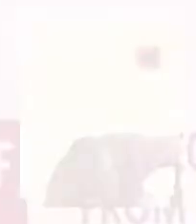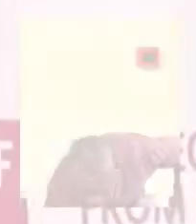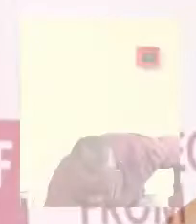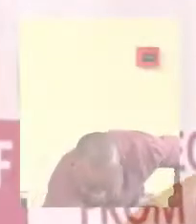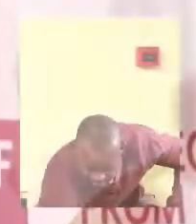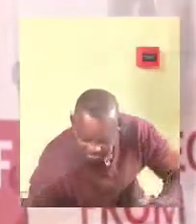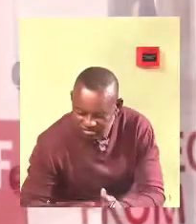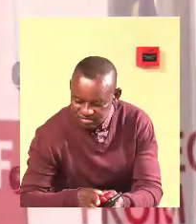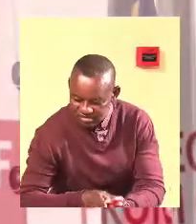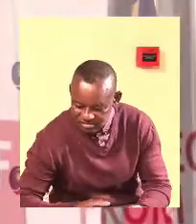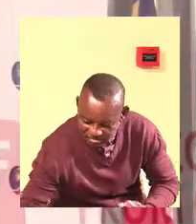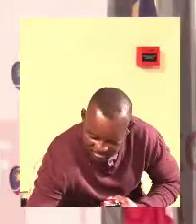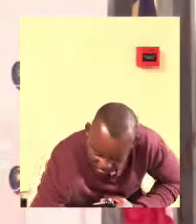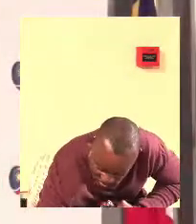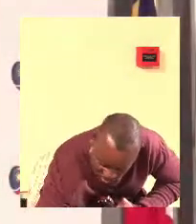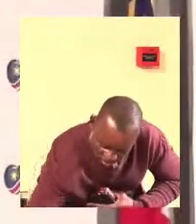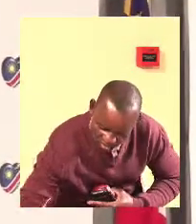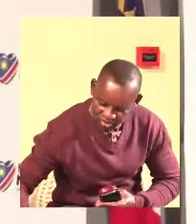In itself